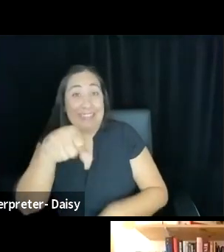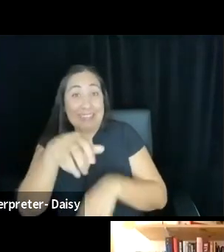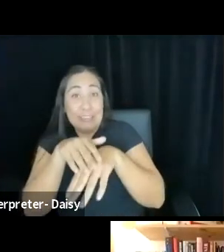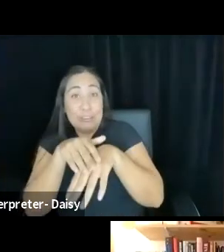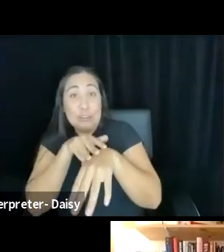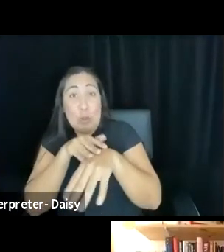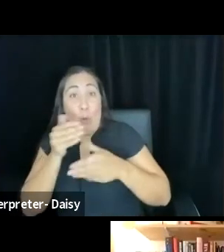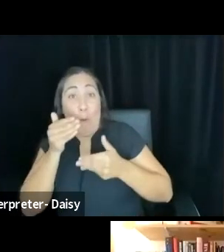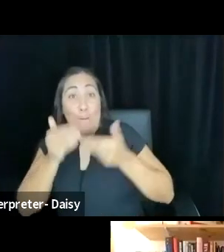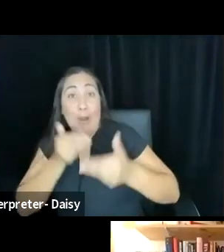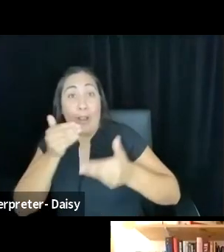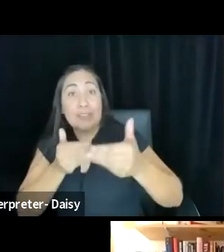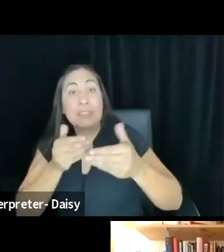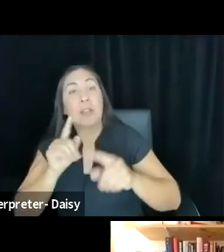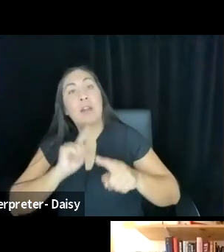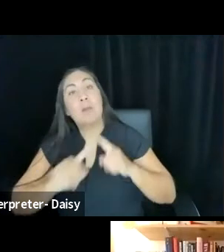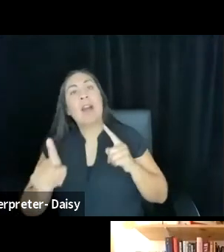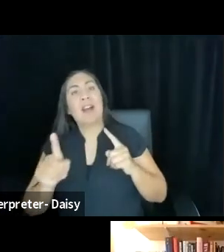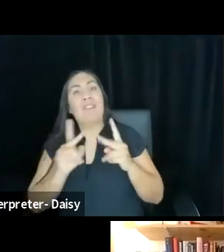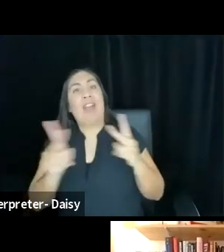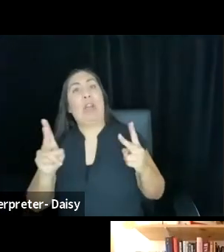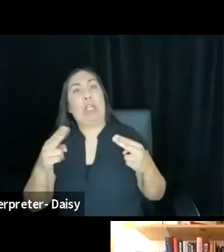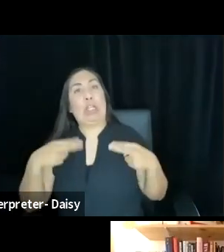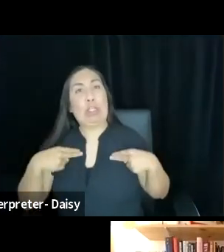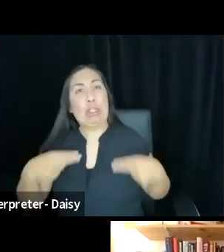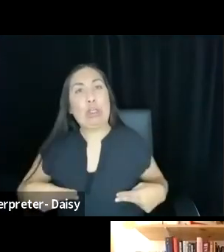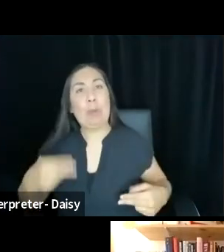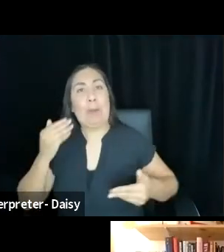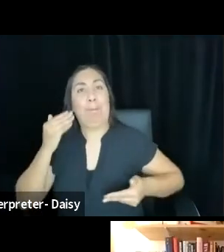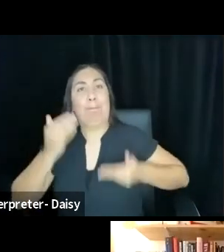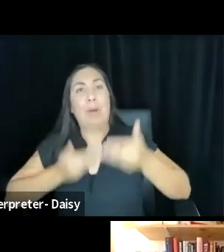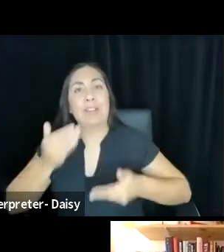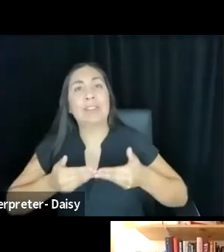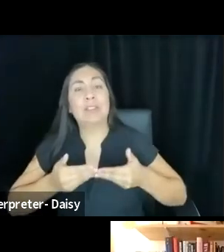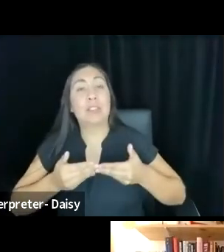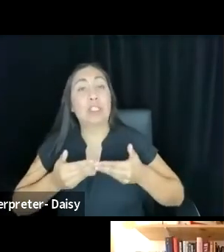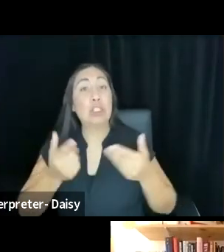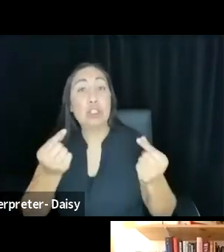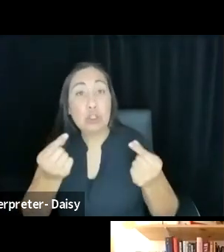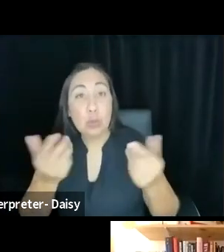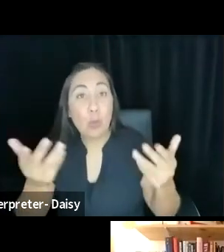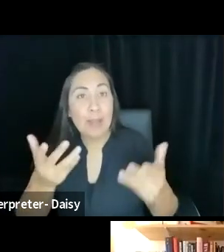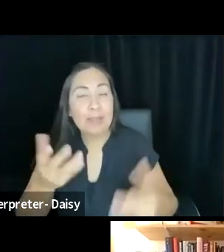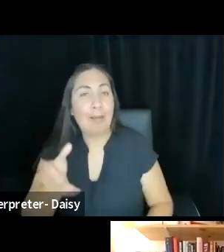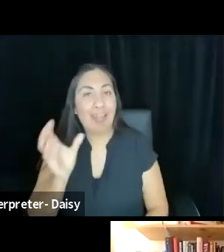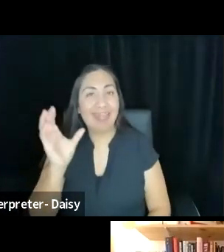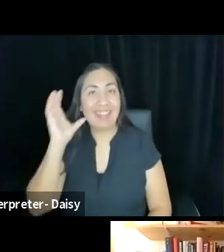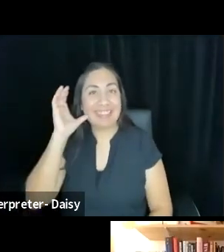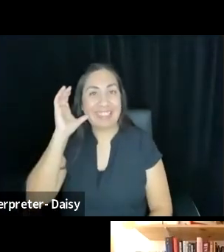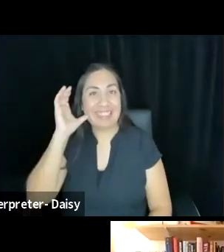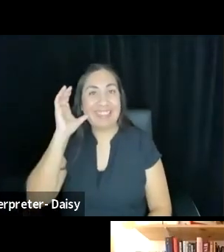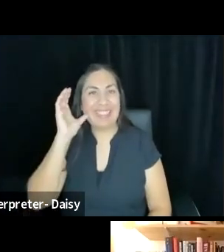a very human process in terms of listening. And that's what we do is,